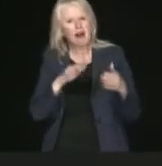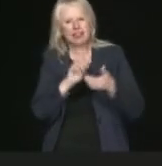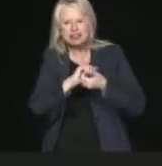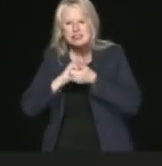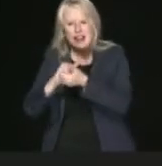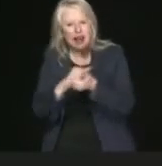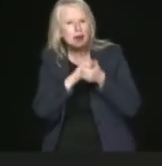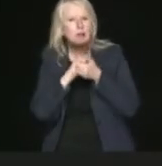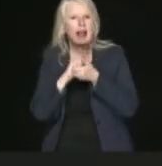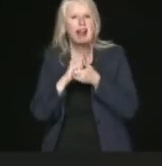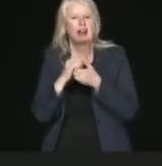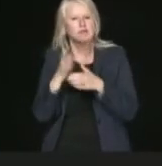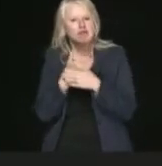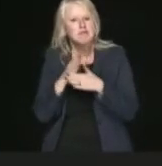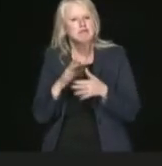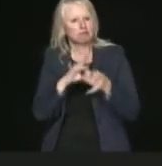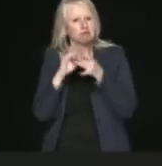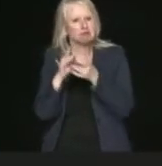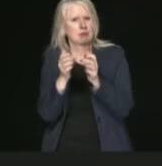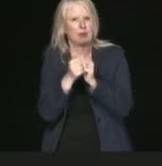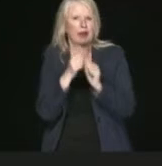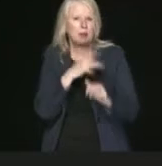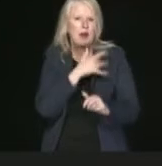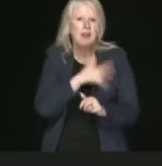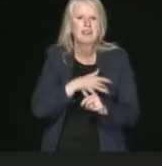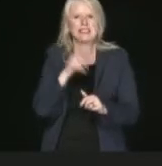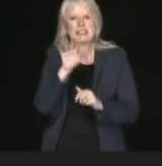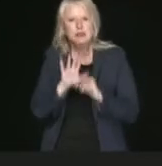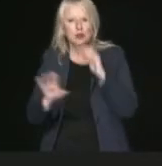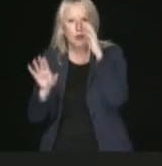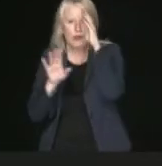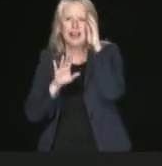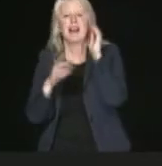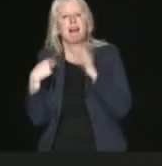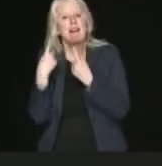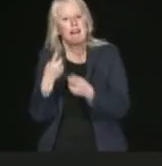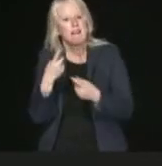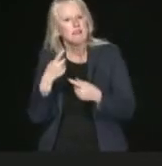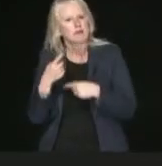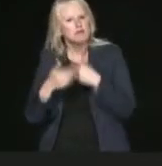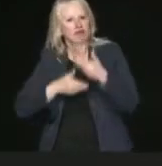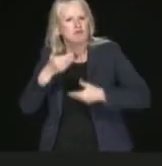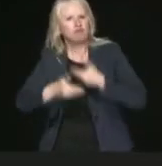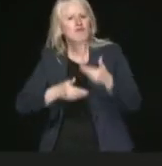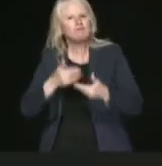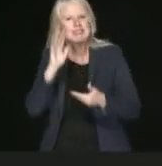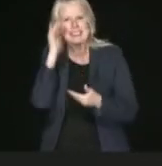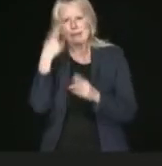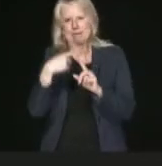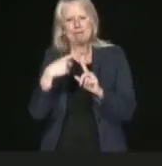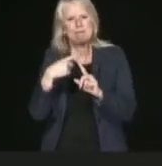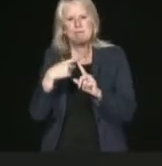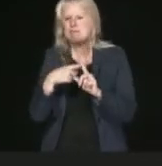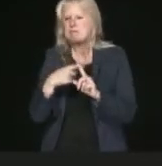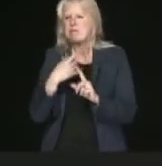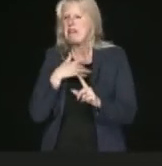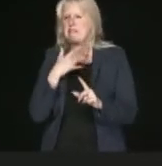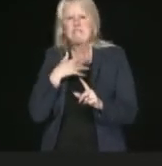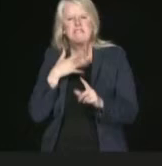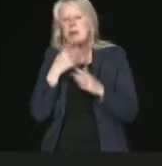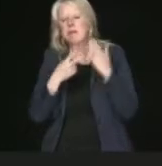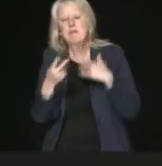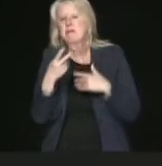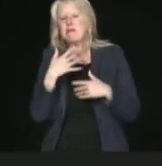partnership among provinces and territories, and the way we're moving forward on this means that we might not ever have to use